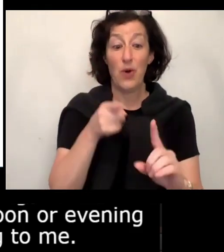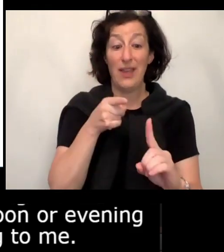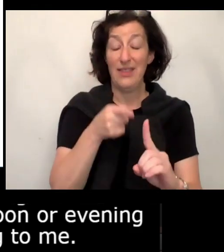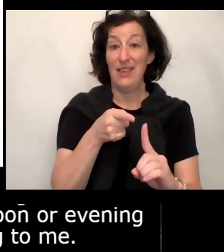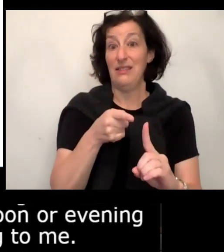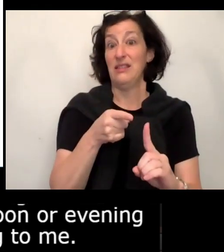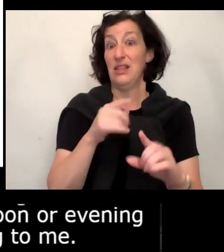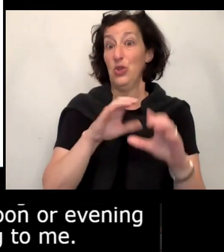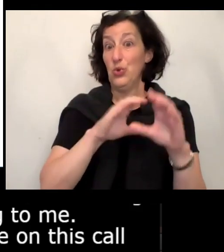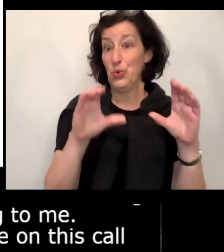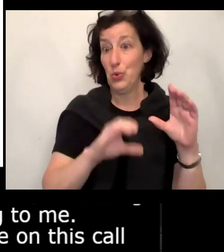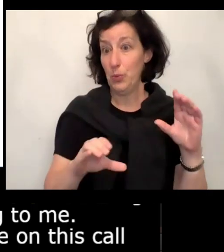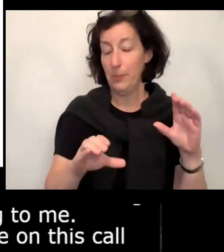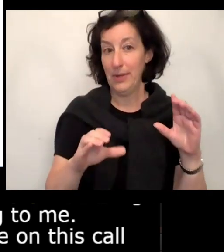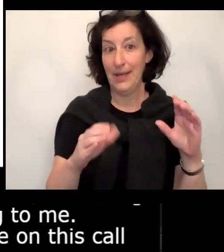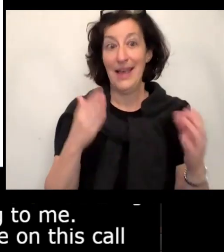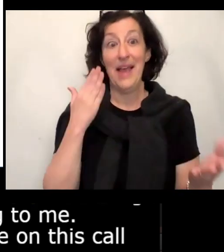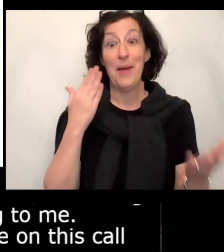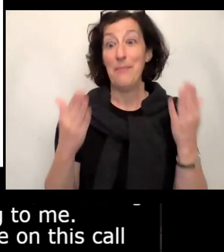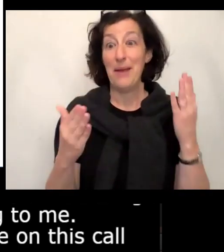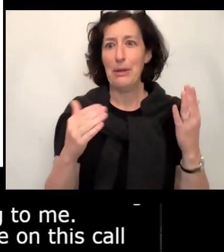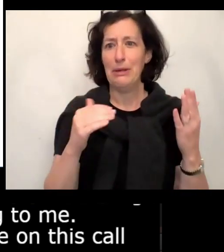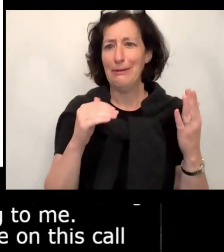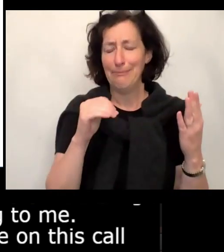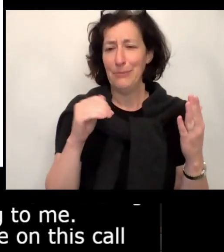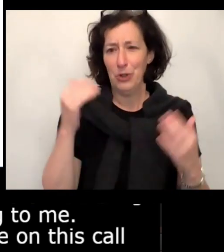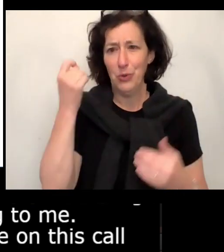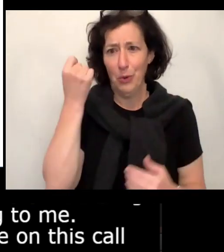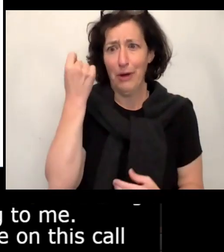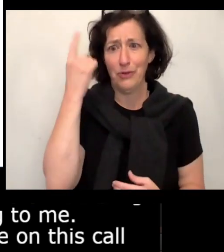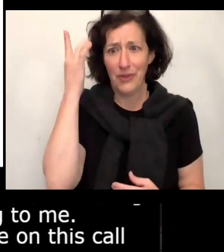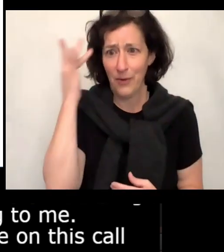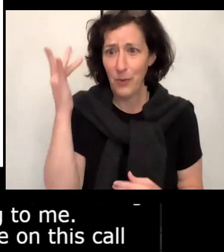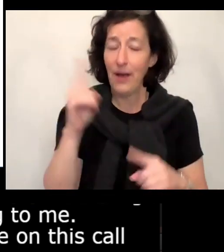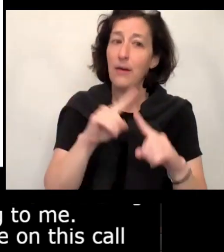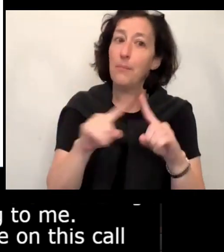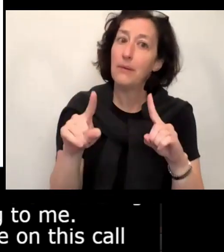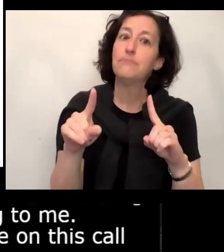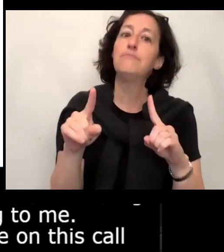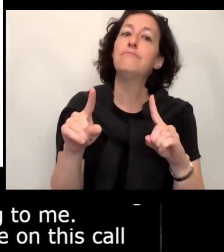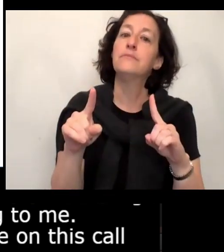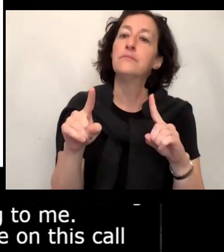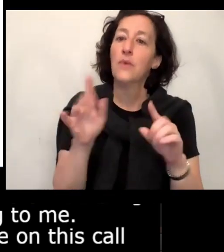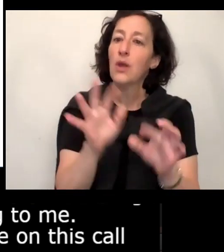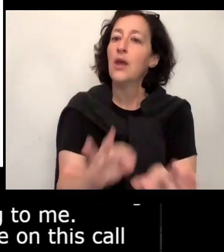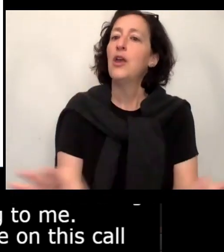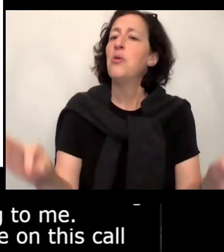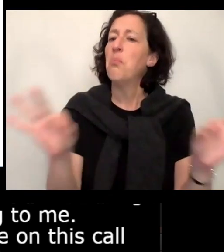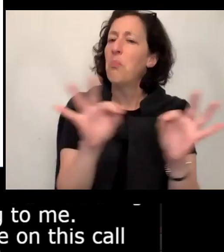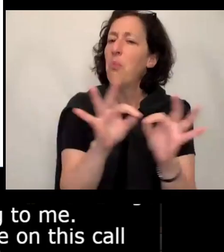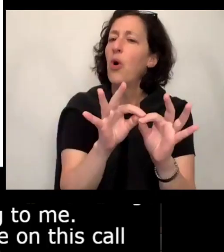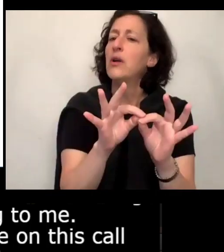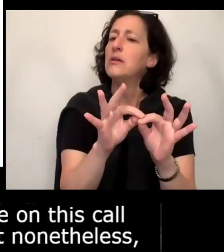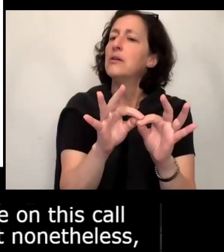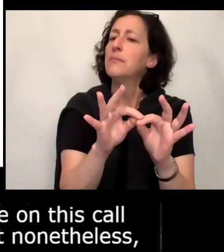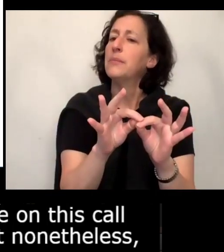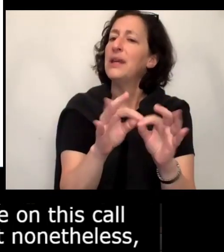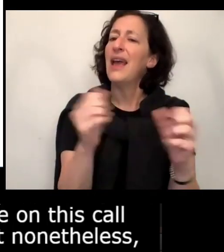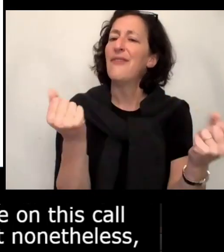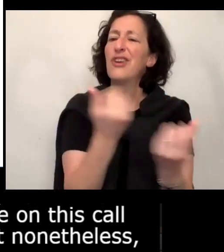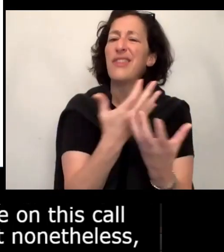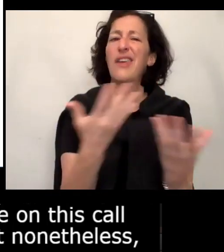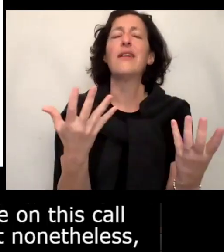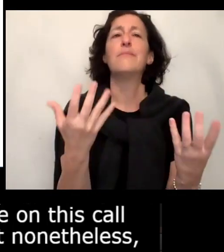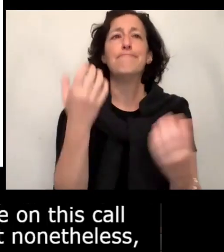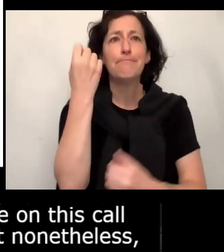to ask that question, but nonetheless, it's important to put everything in context.